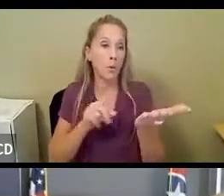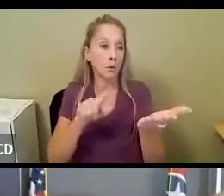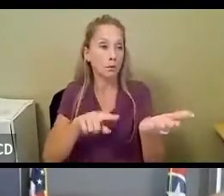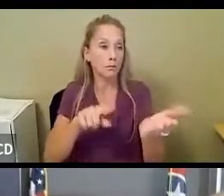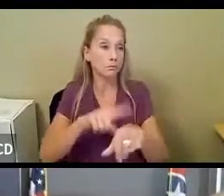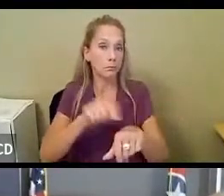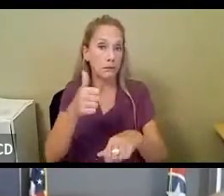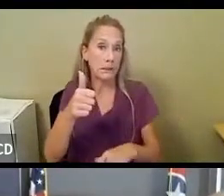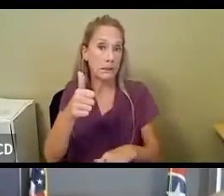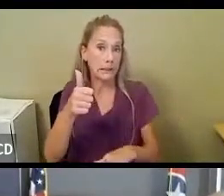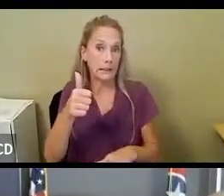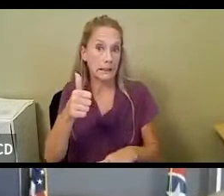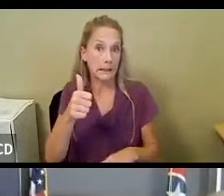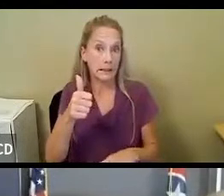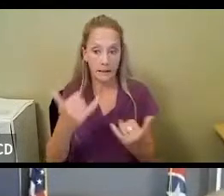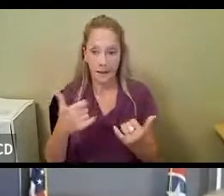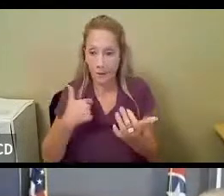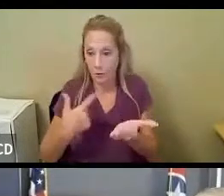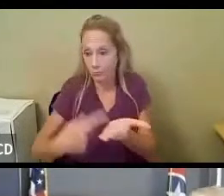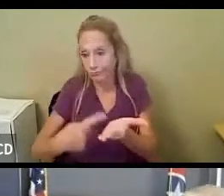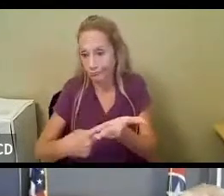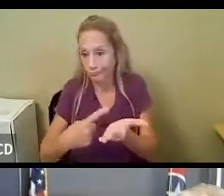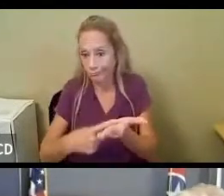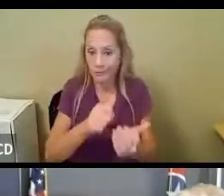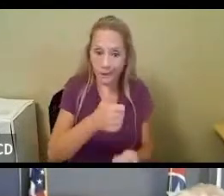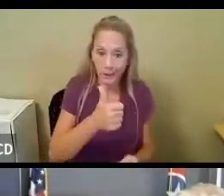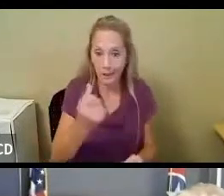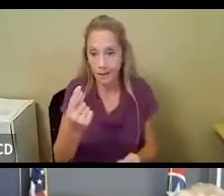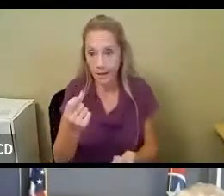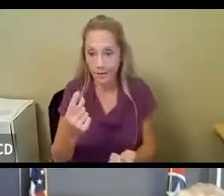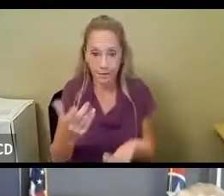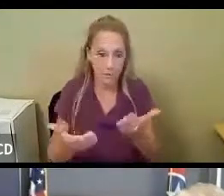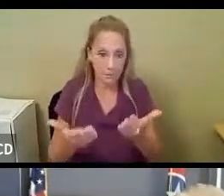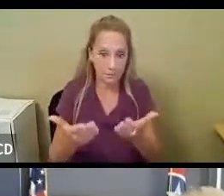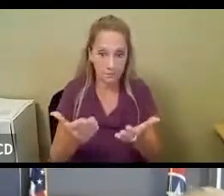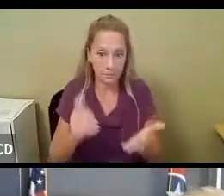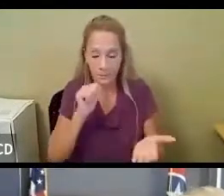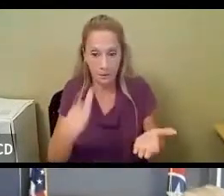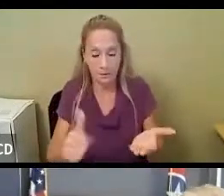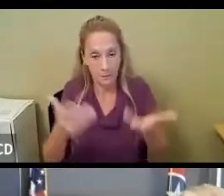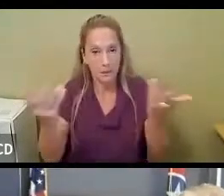right now, whether we go 10 or 11, maybe not. But